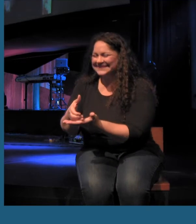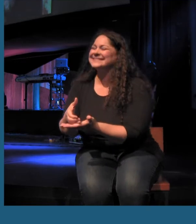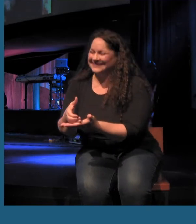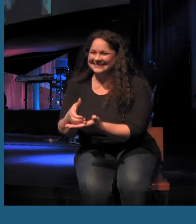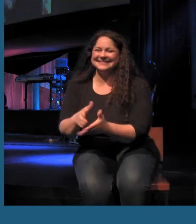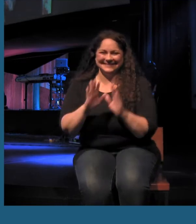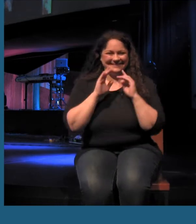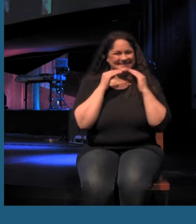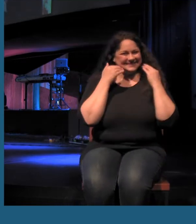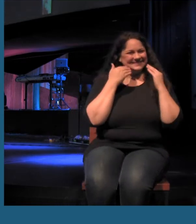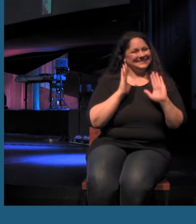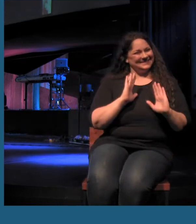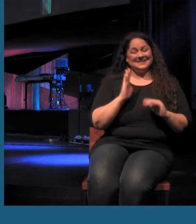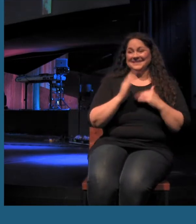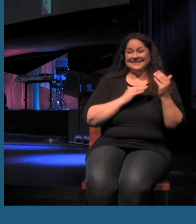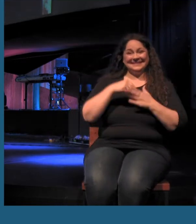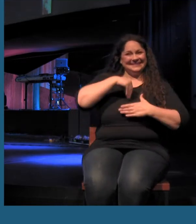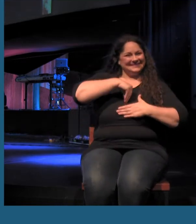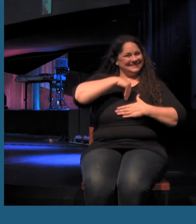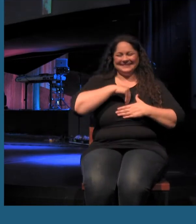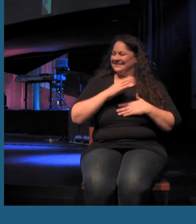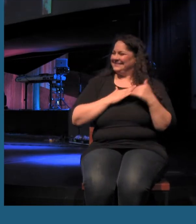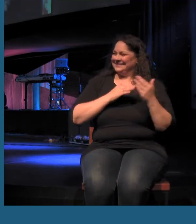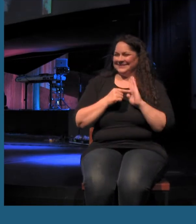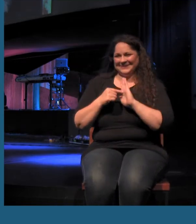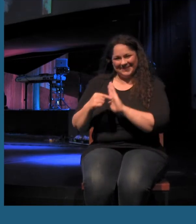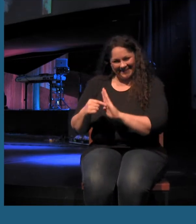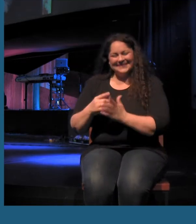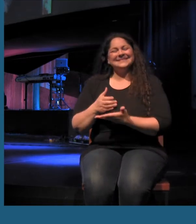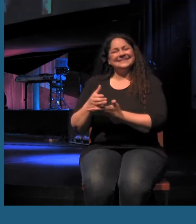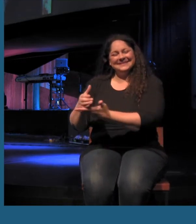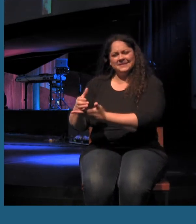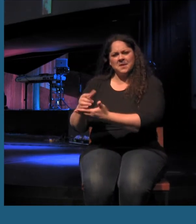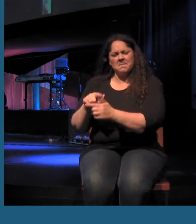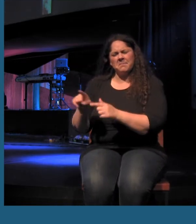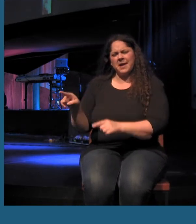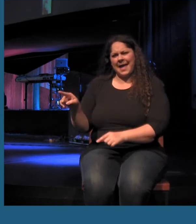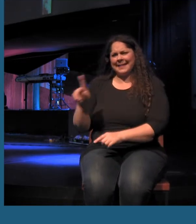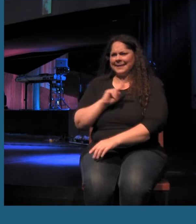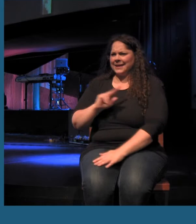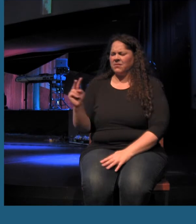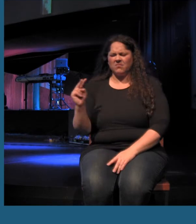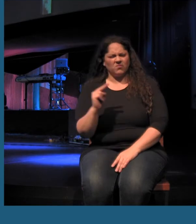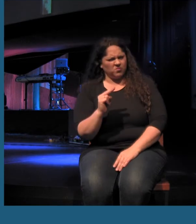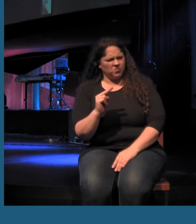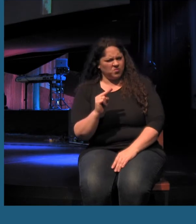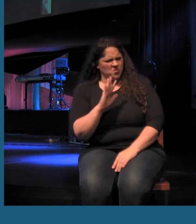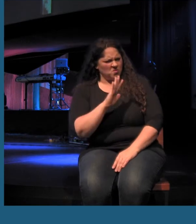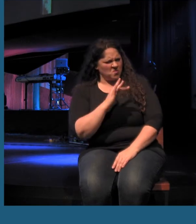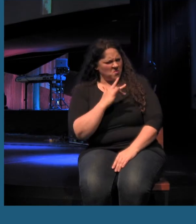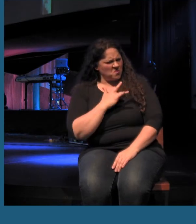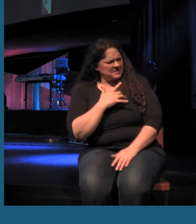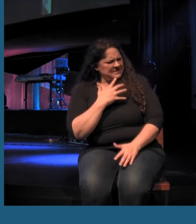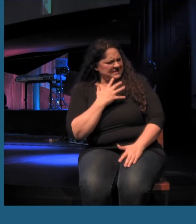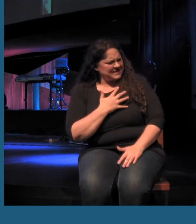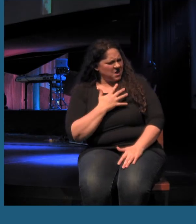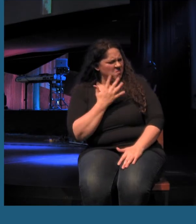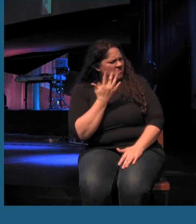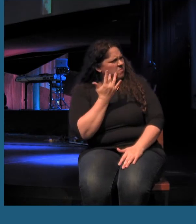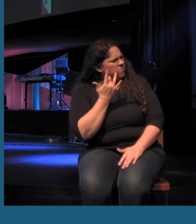matter what's going on in private. But the king asked him, why is your heart sad? And how did Nehemiah